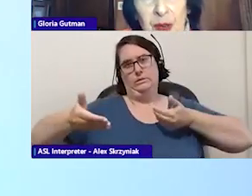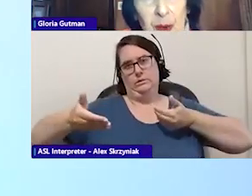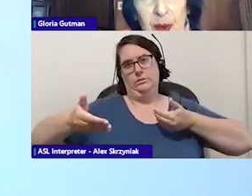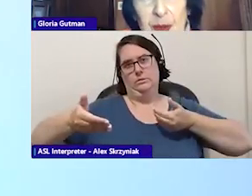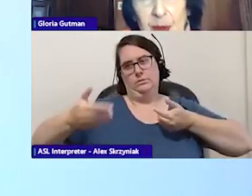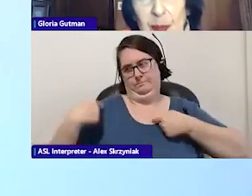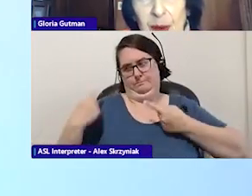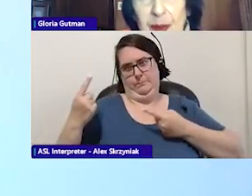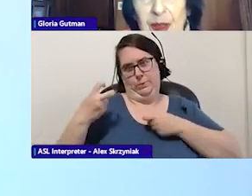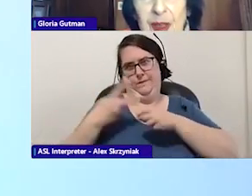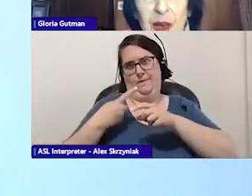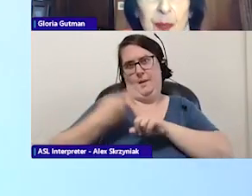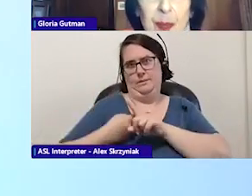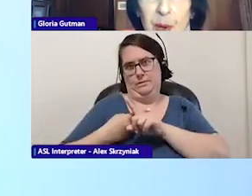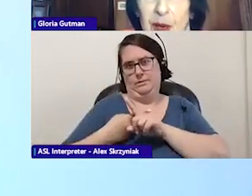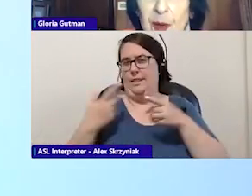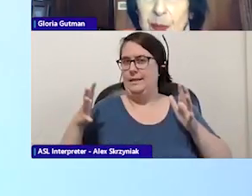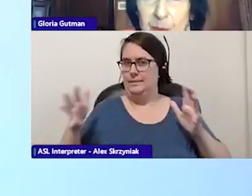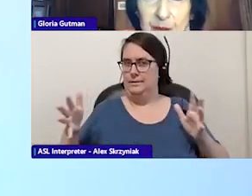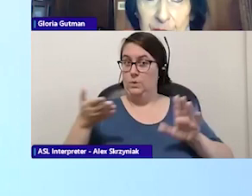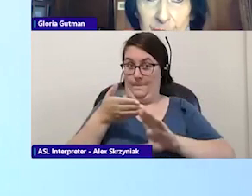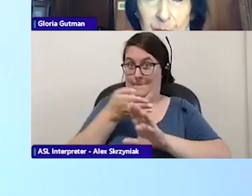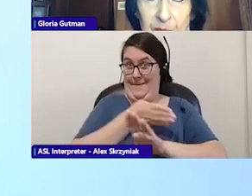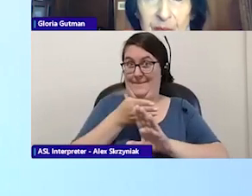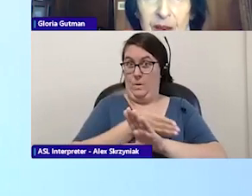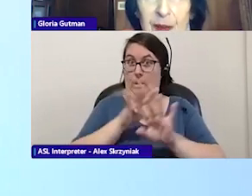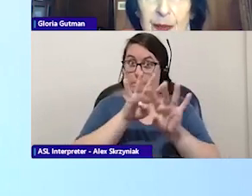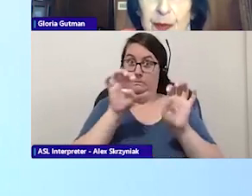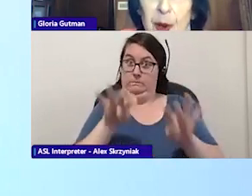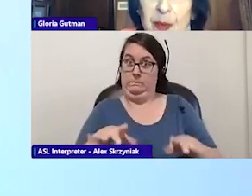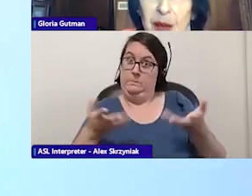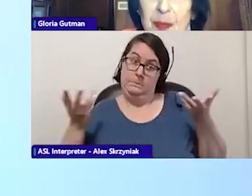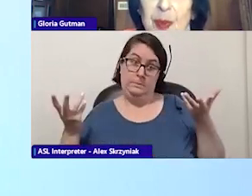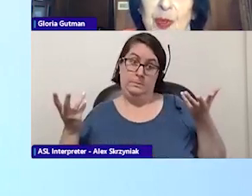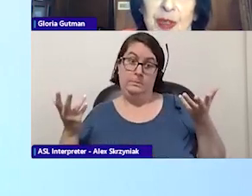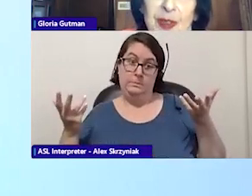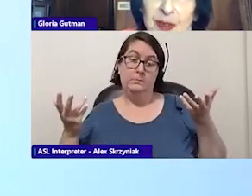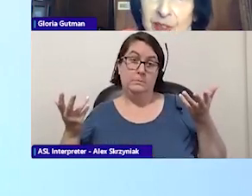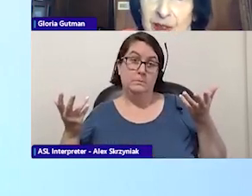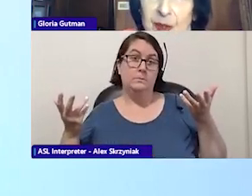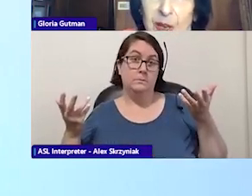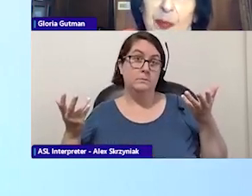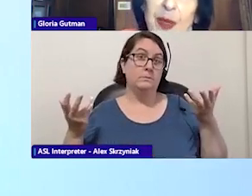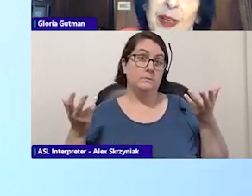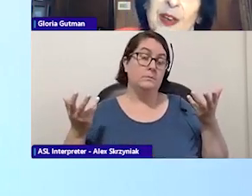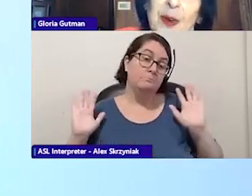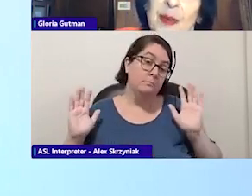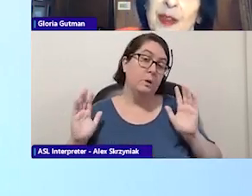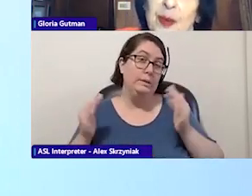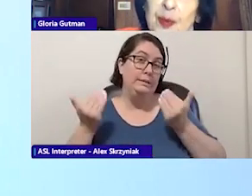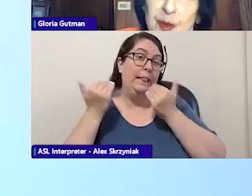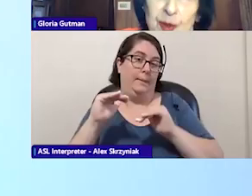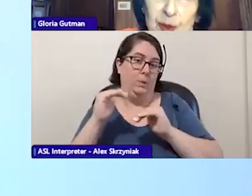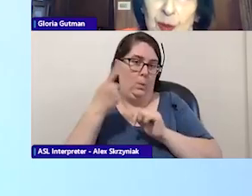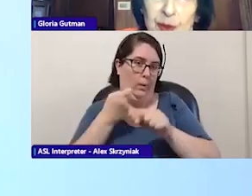don't know much about the prior abuse history from that particular data set, but from